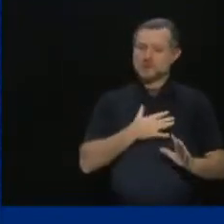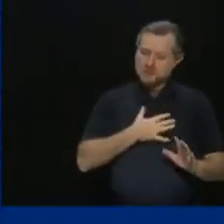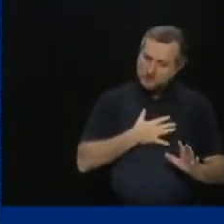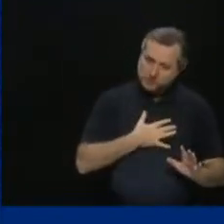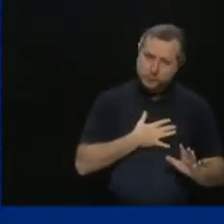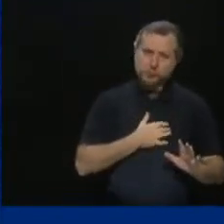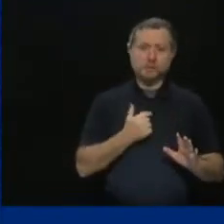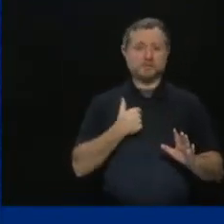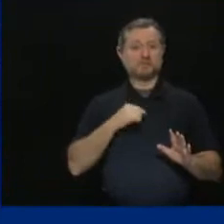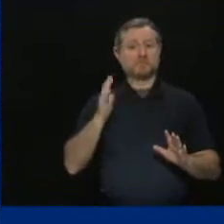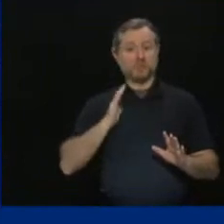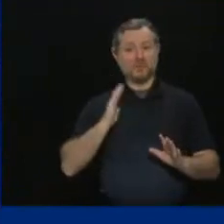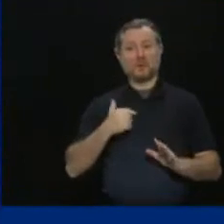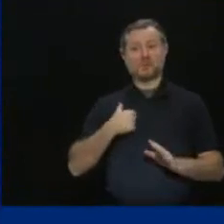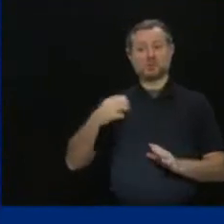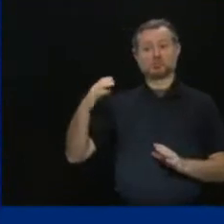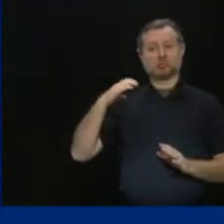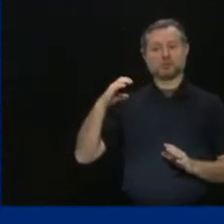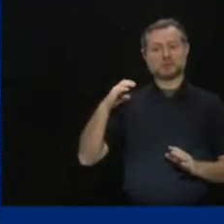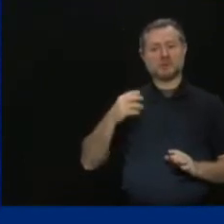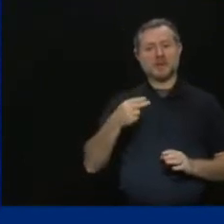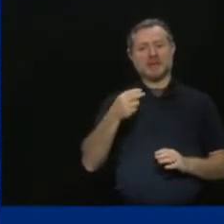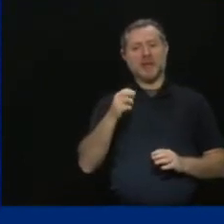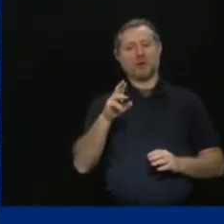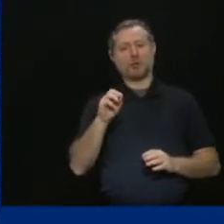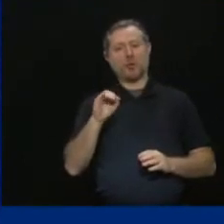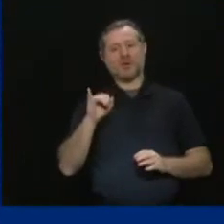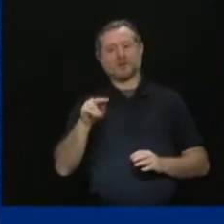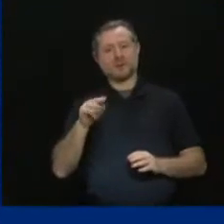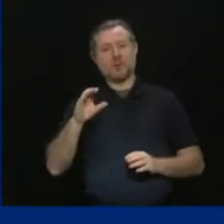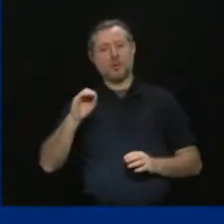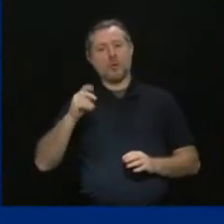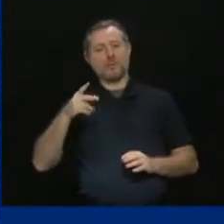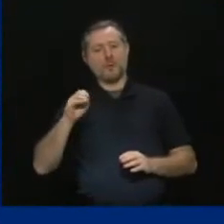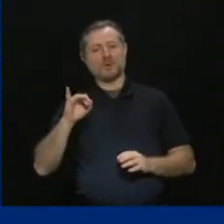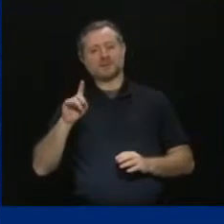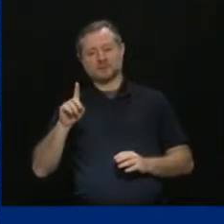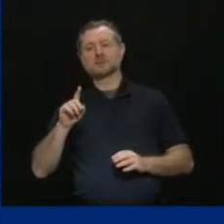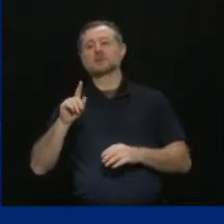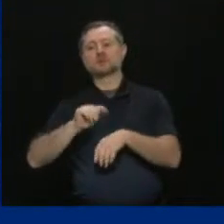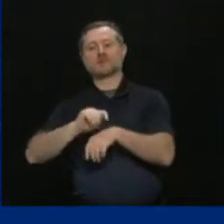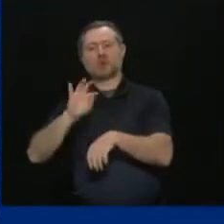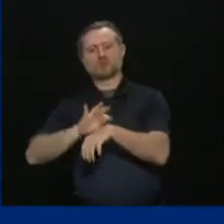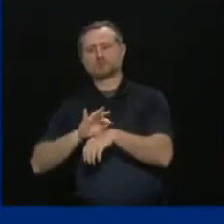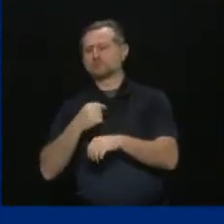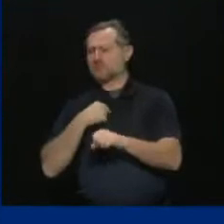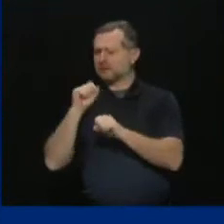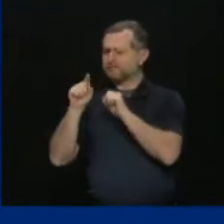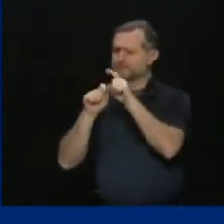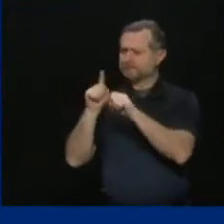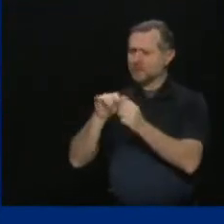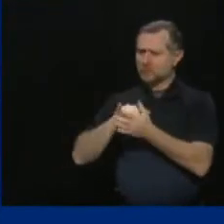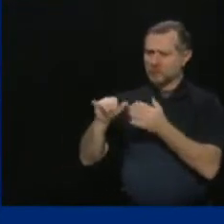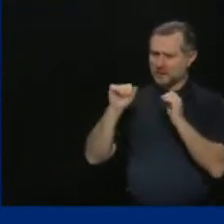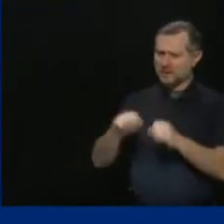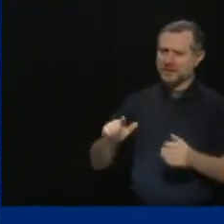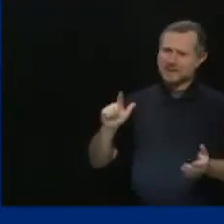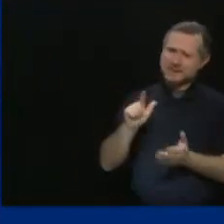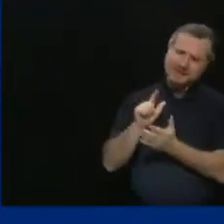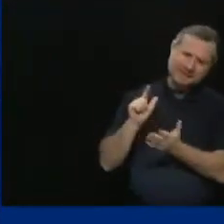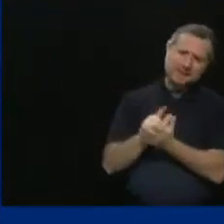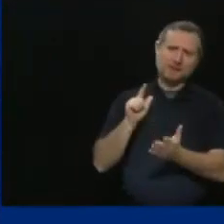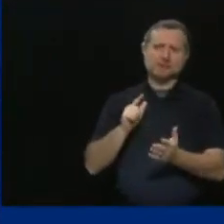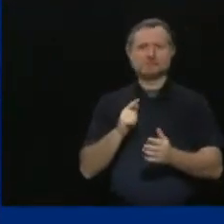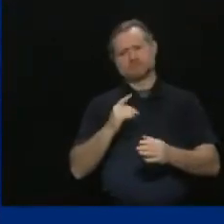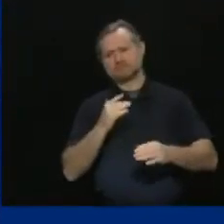chair of the Heroin Opioid Task Force, I raised questions, can the state of New York legally ban the distribution or the